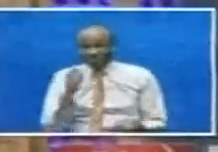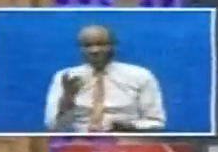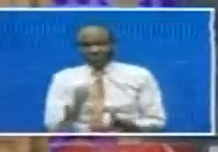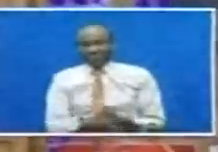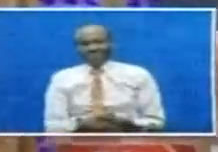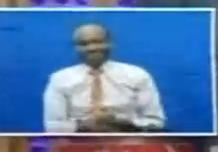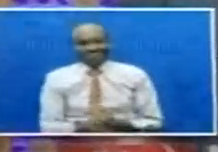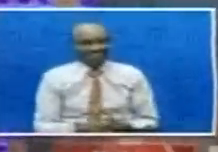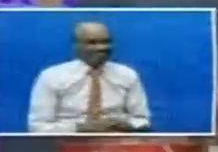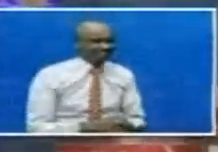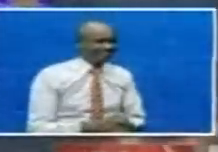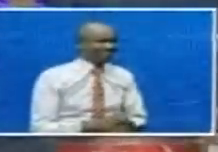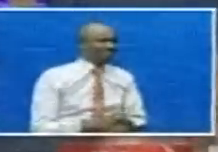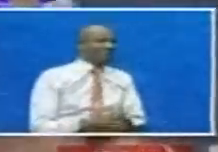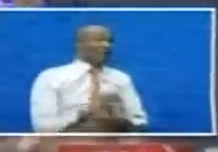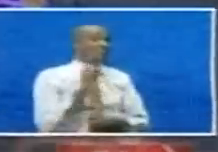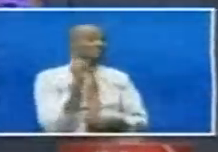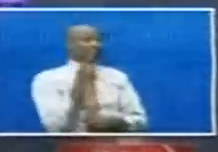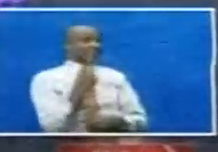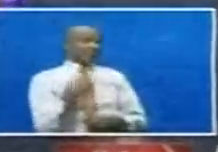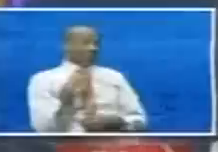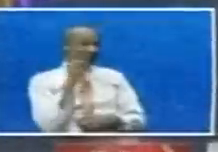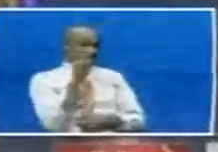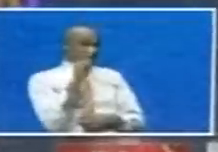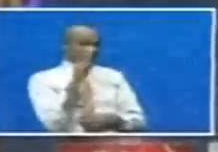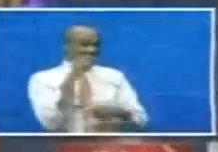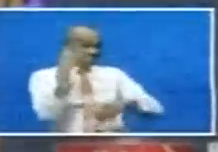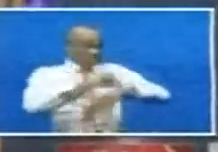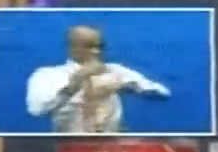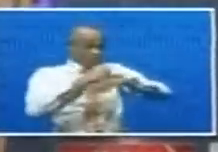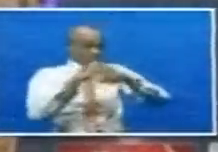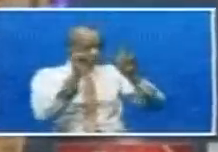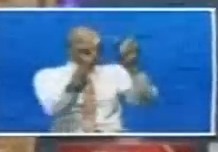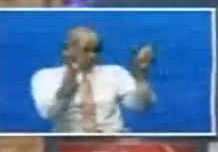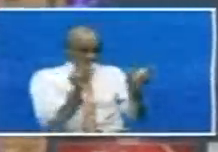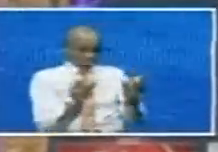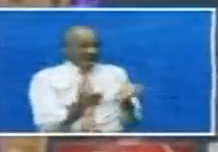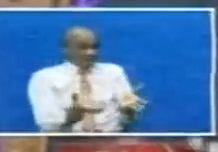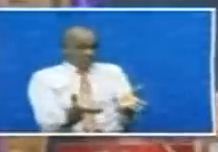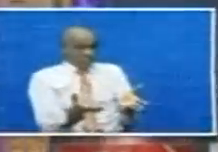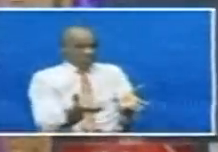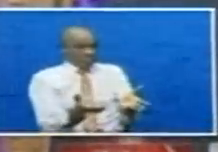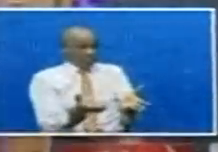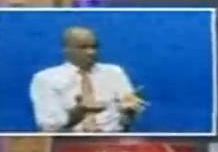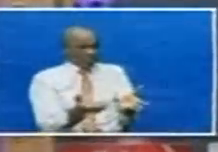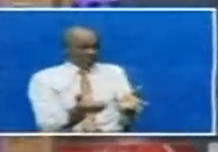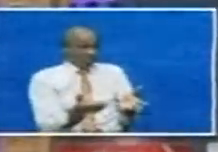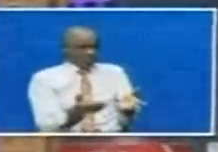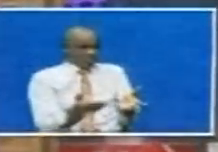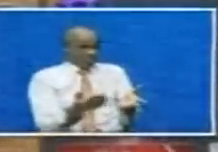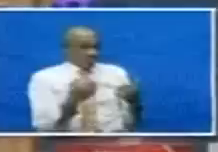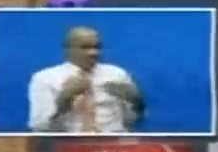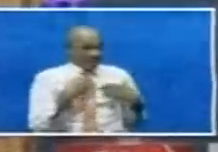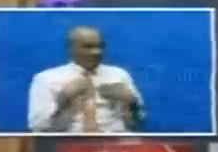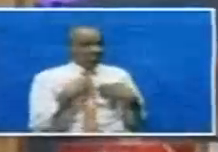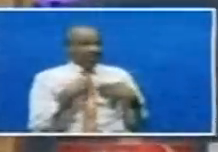First of all, let's look at the institutional framework, the legal, the regulatory, and